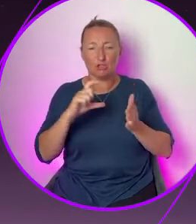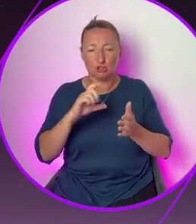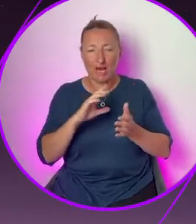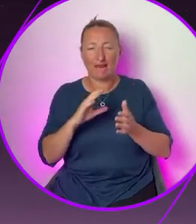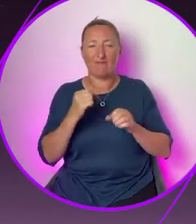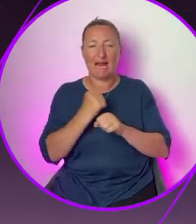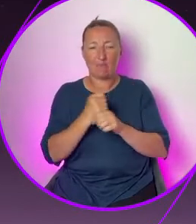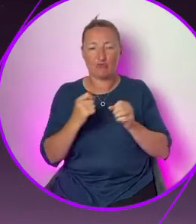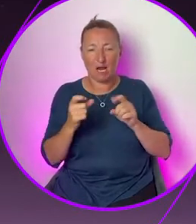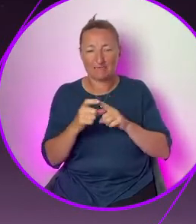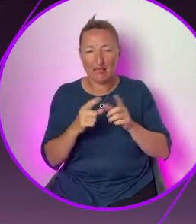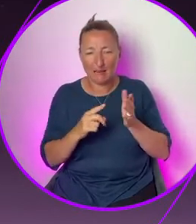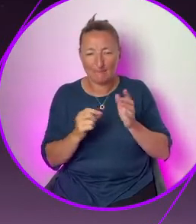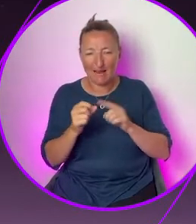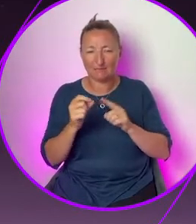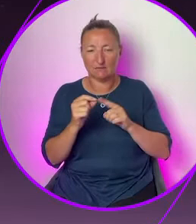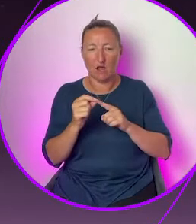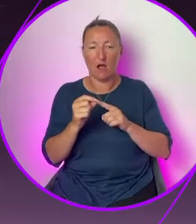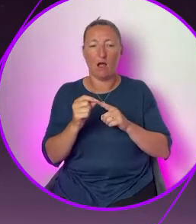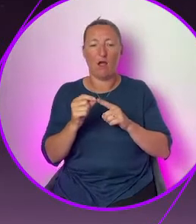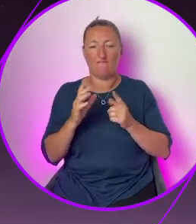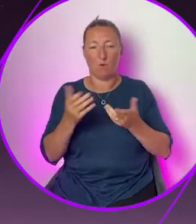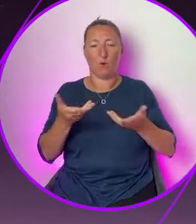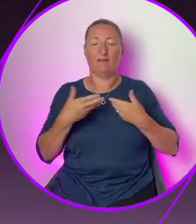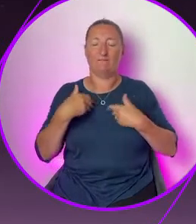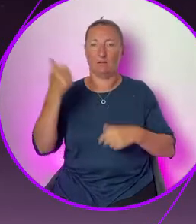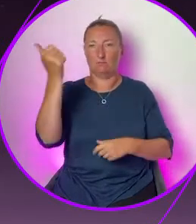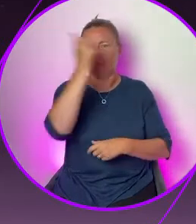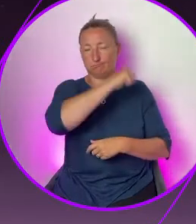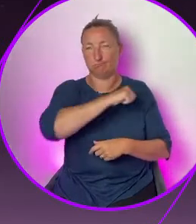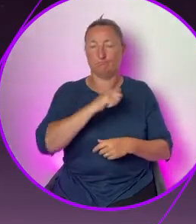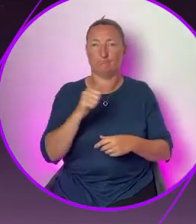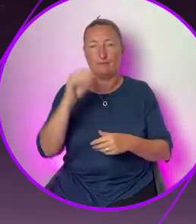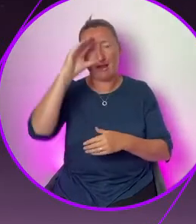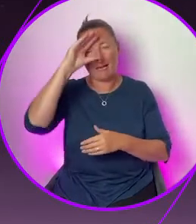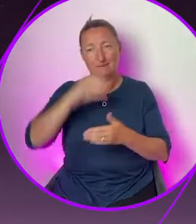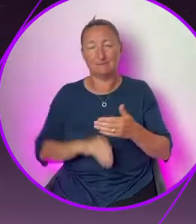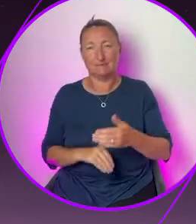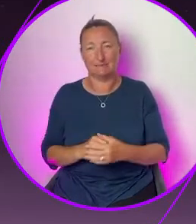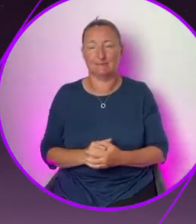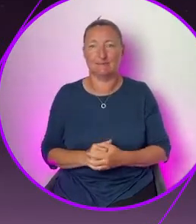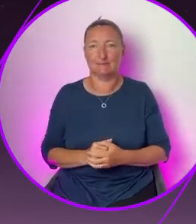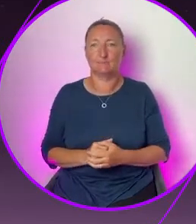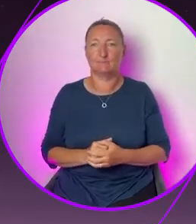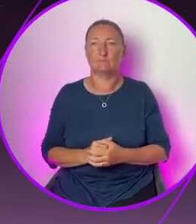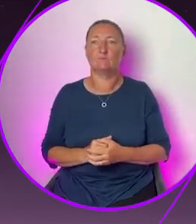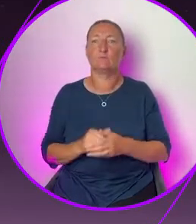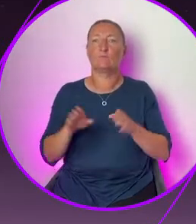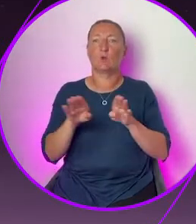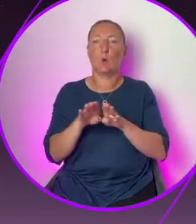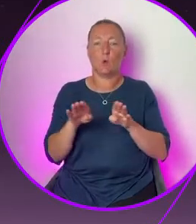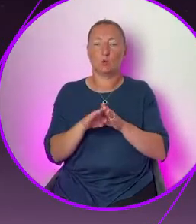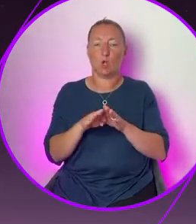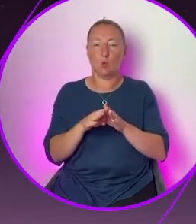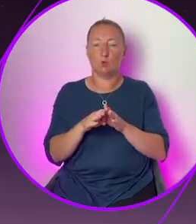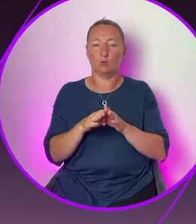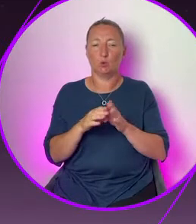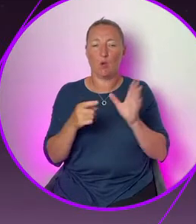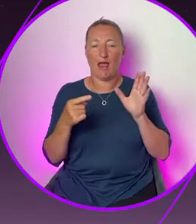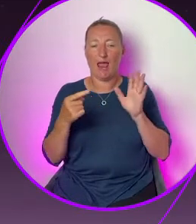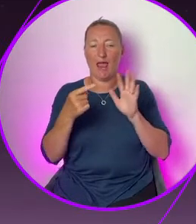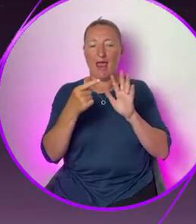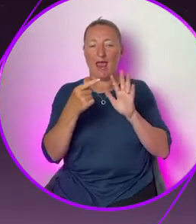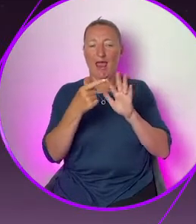Katrina Sluis for also granting their wisdom and expertise, and to Ava Yeager, who's here,